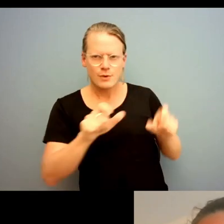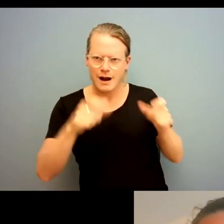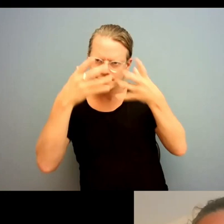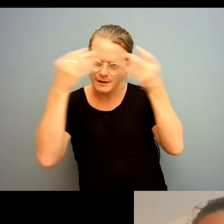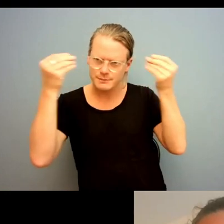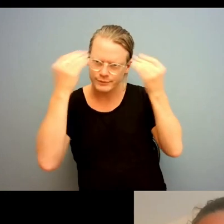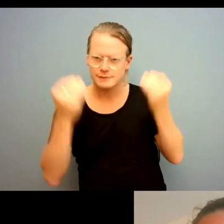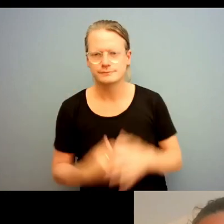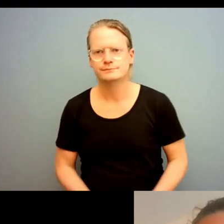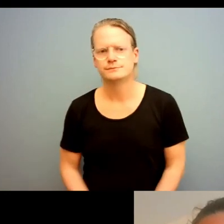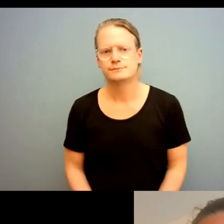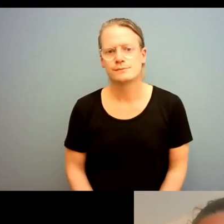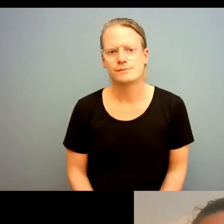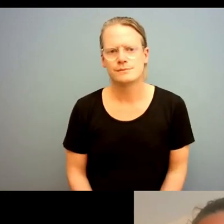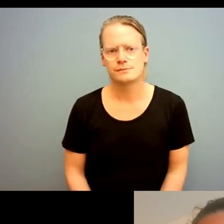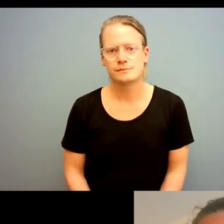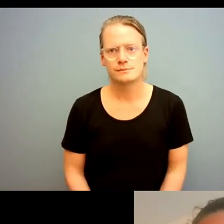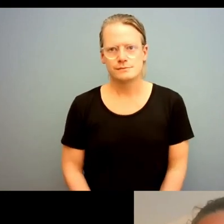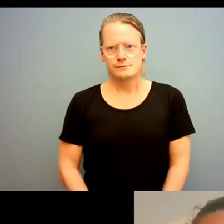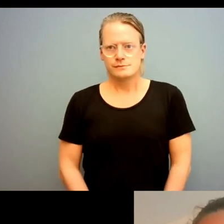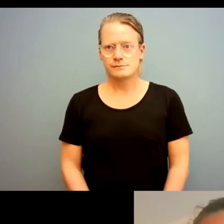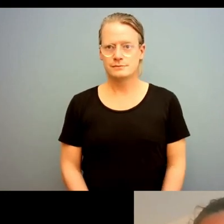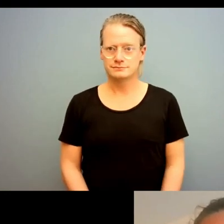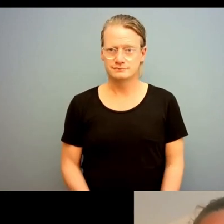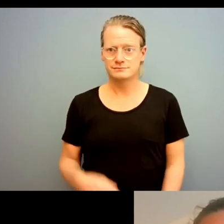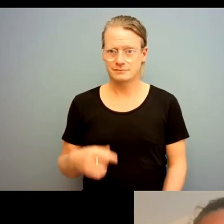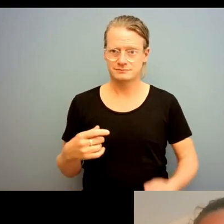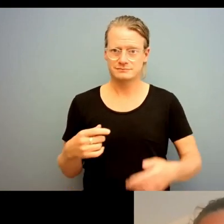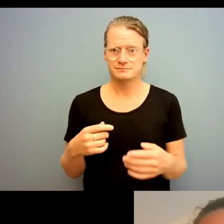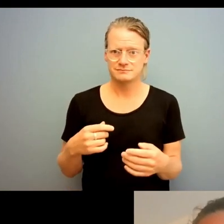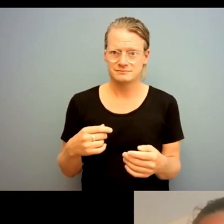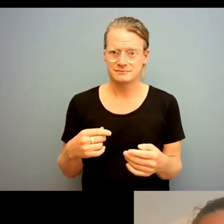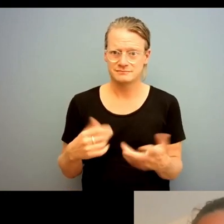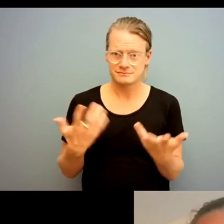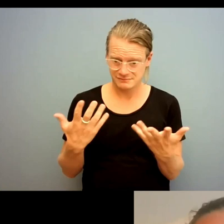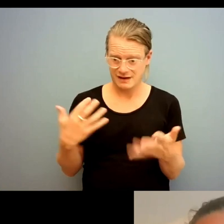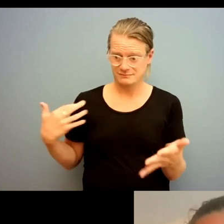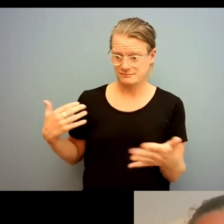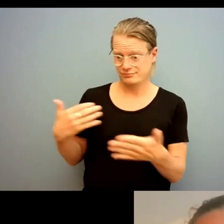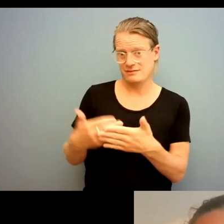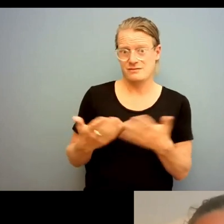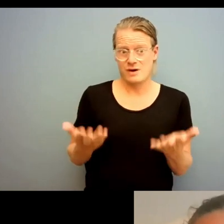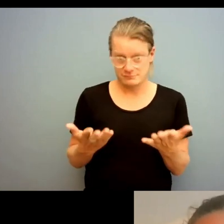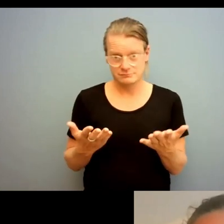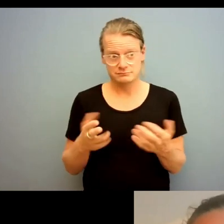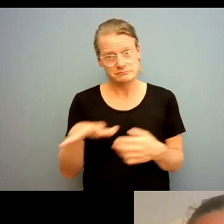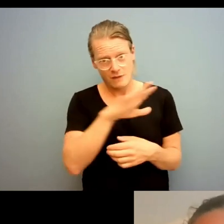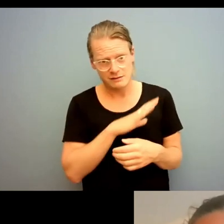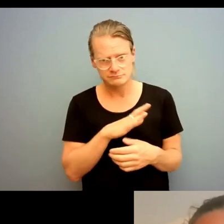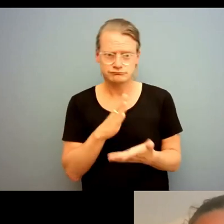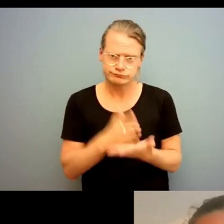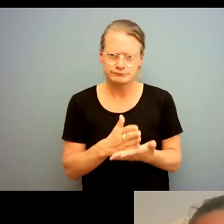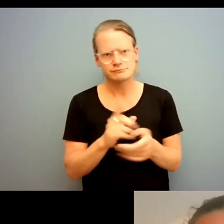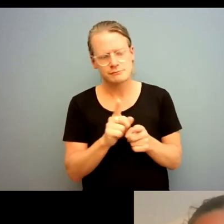until everybody does that, the persons with dementia does not have the rights